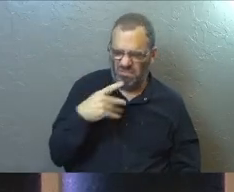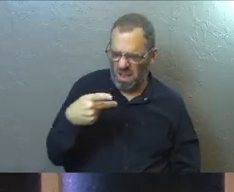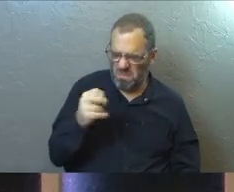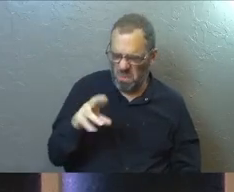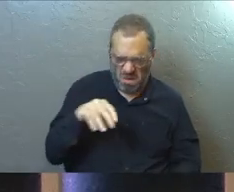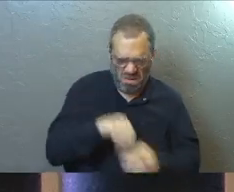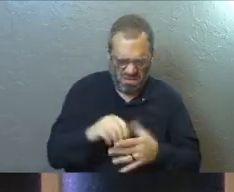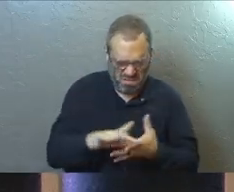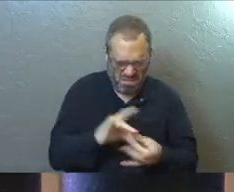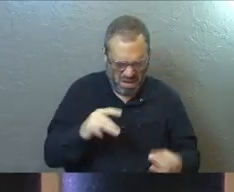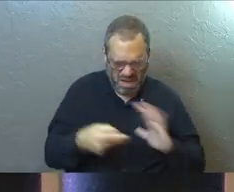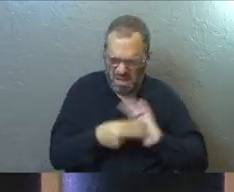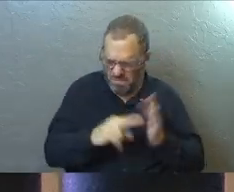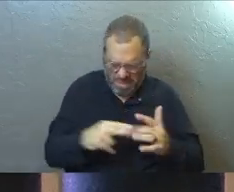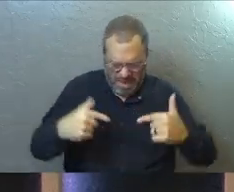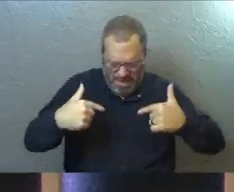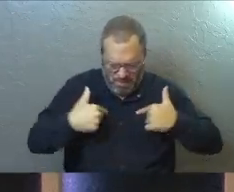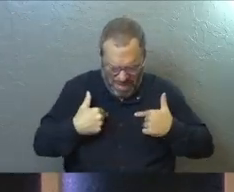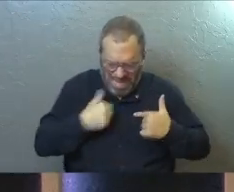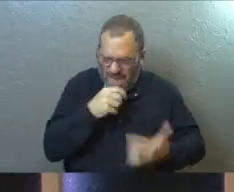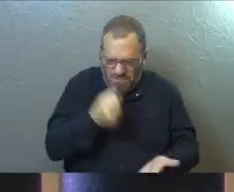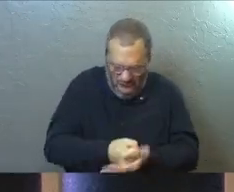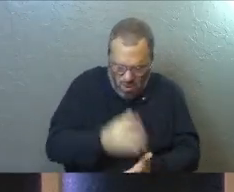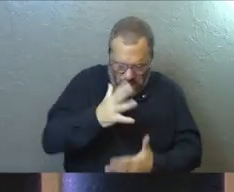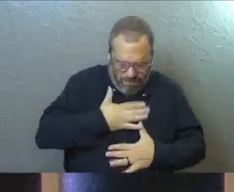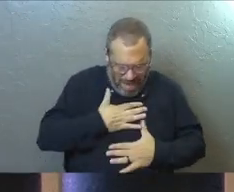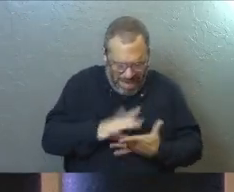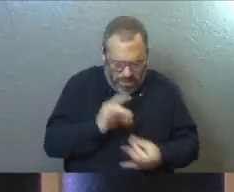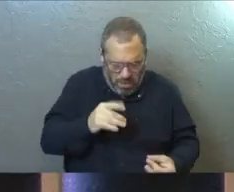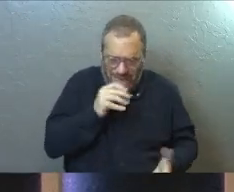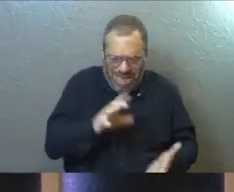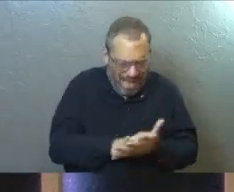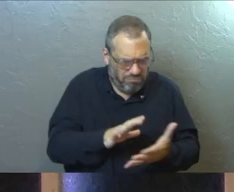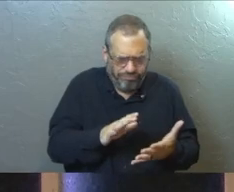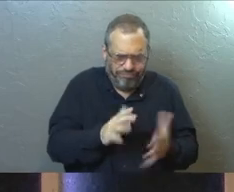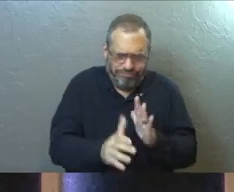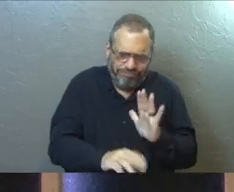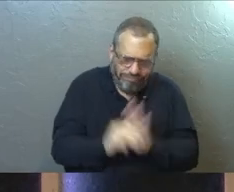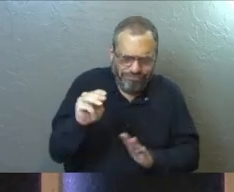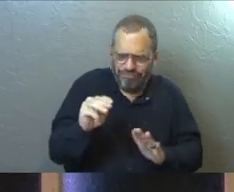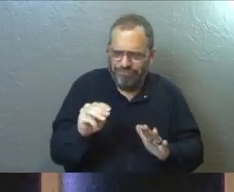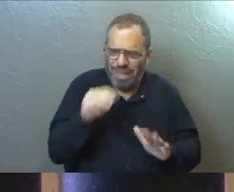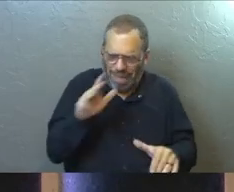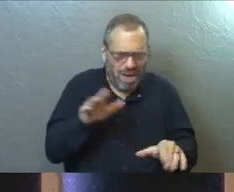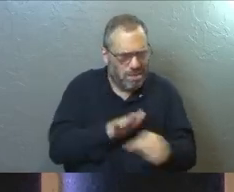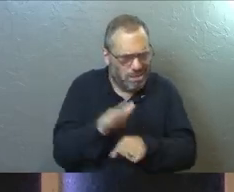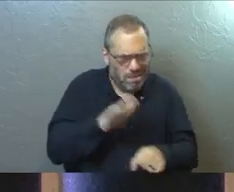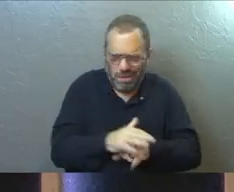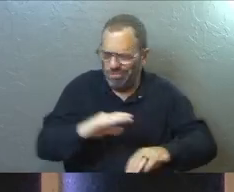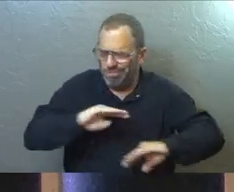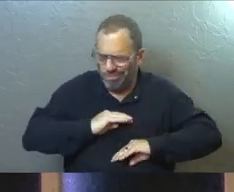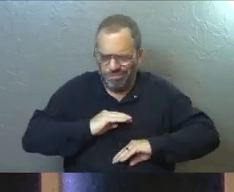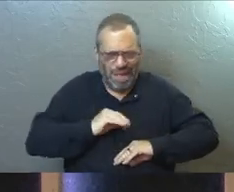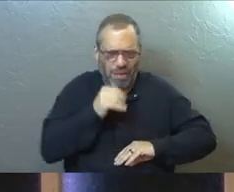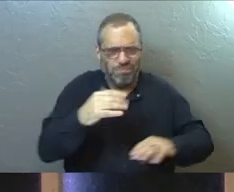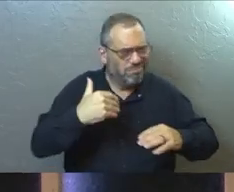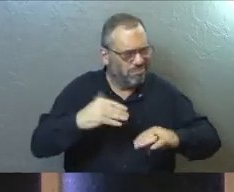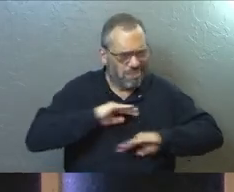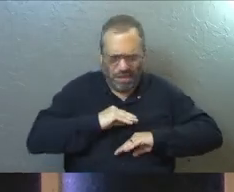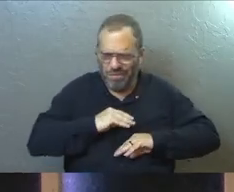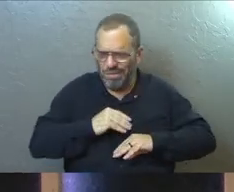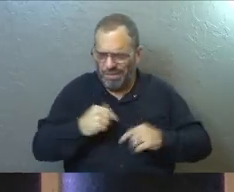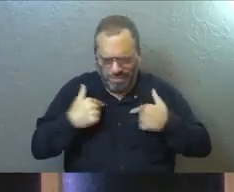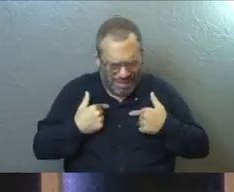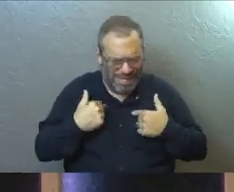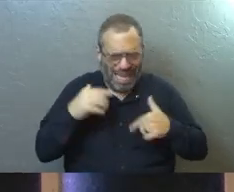To be poor in spirit means that I am not rich in my spirituality. I'm not enough. I don't bring enough to the